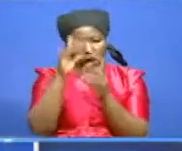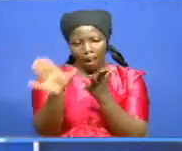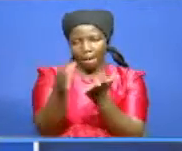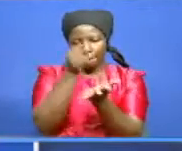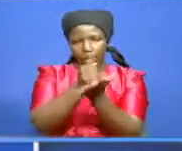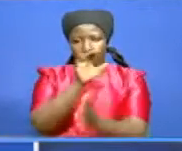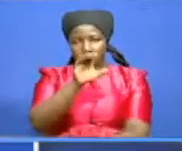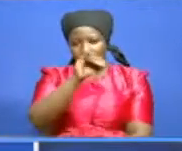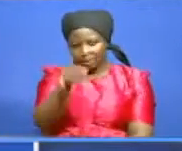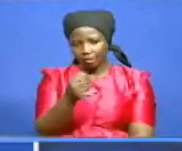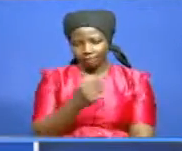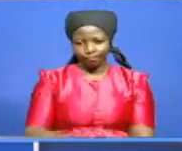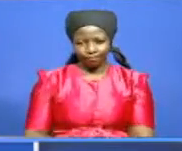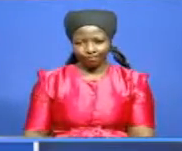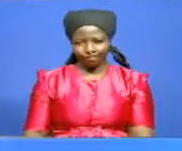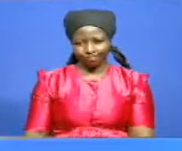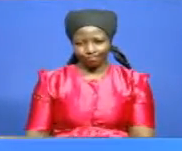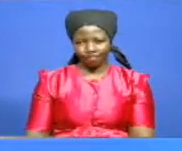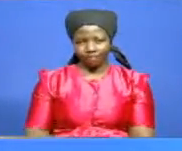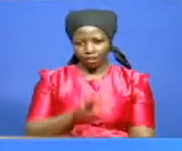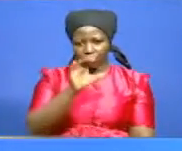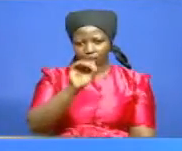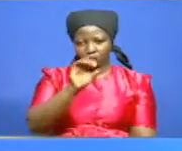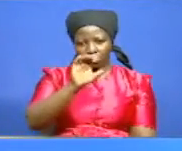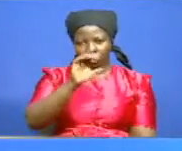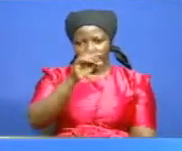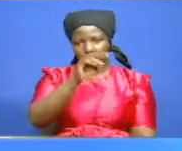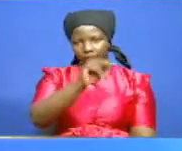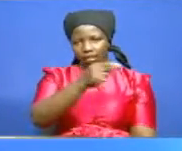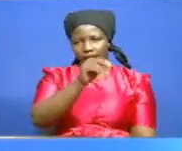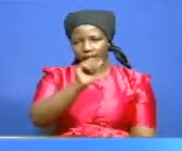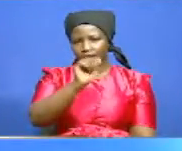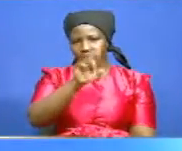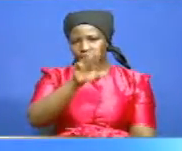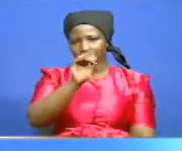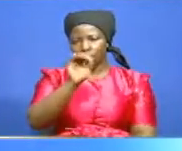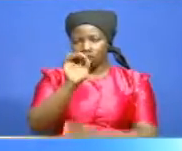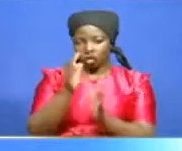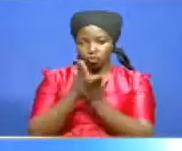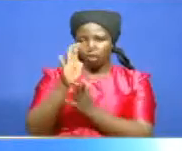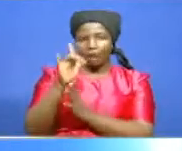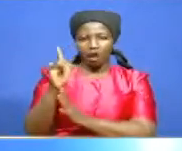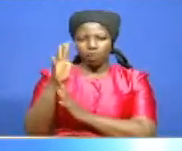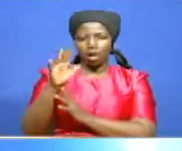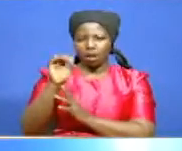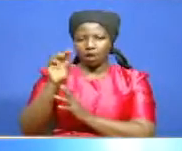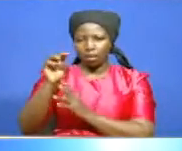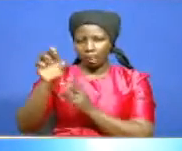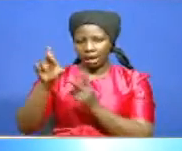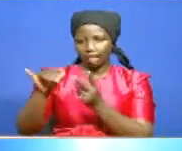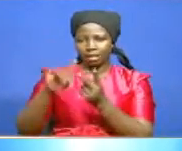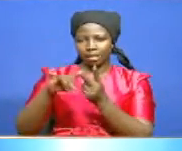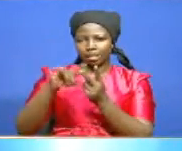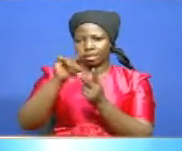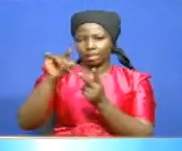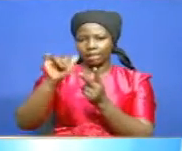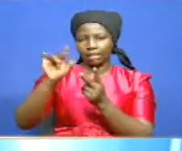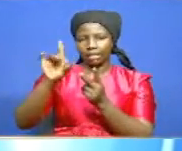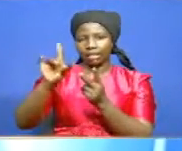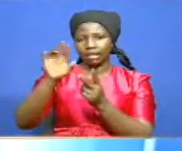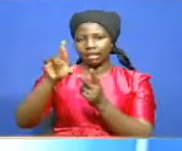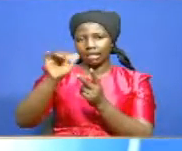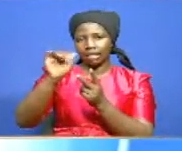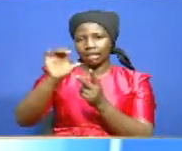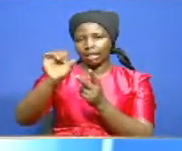Justice member Ocharo through his lawyers Dunstan Omari and Shadra Kwamboi. Says the candidates who have